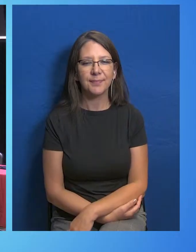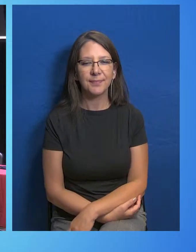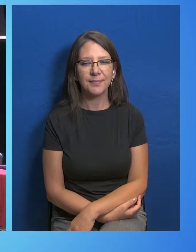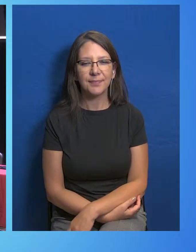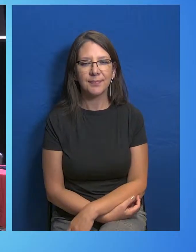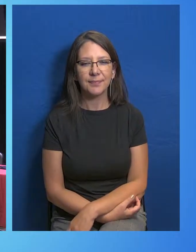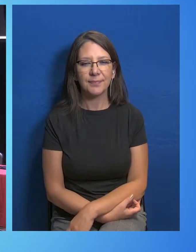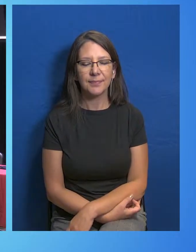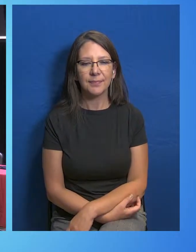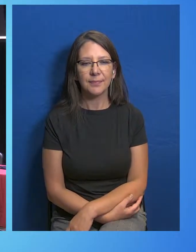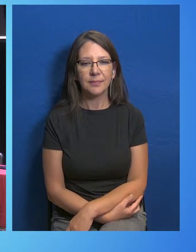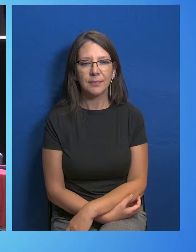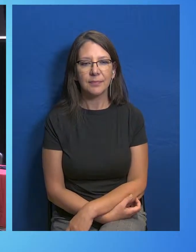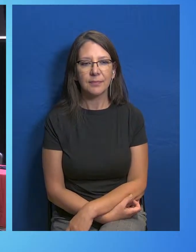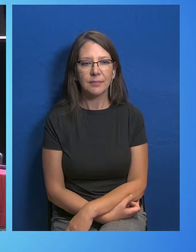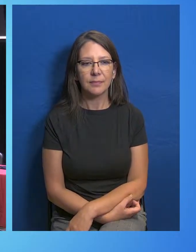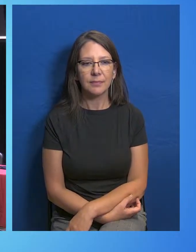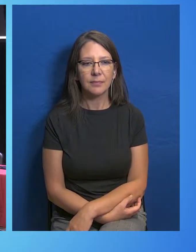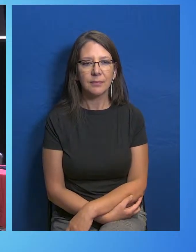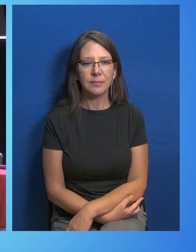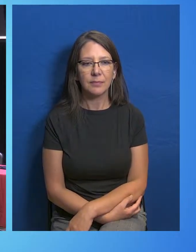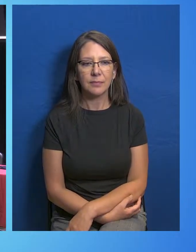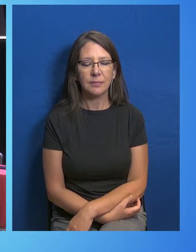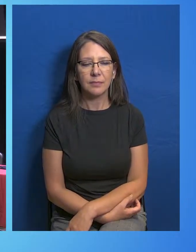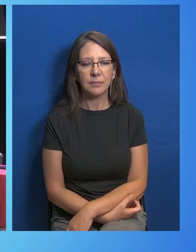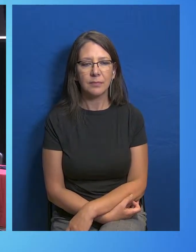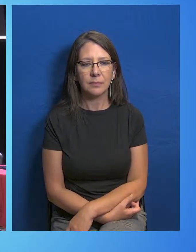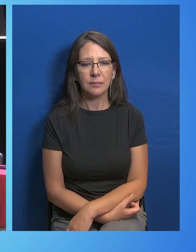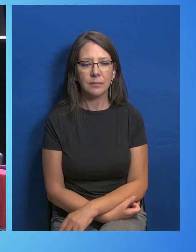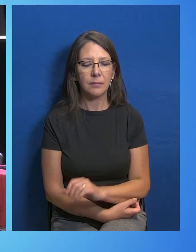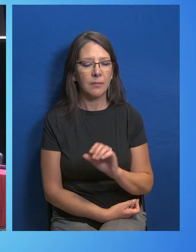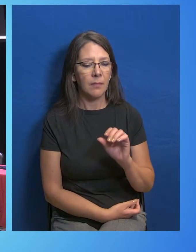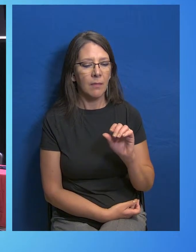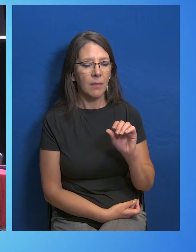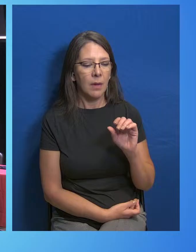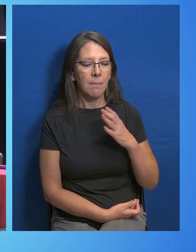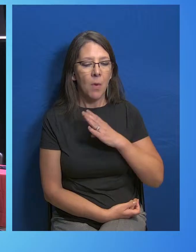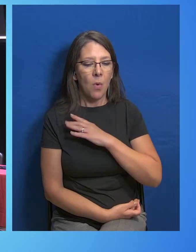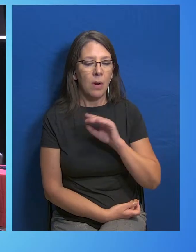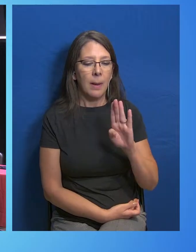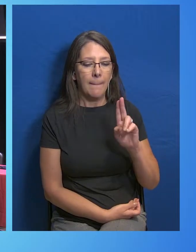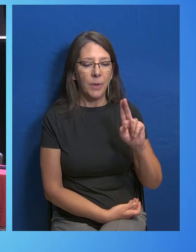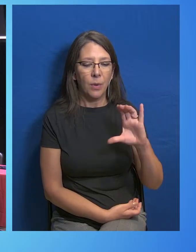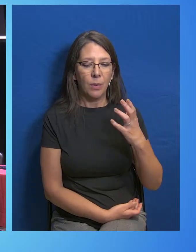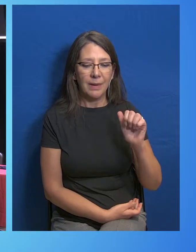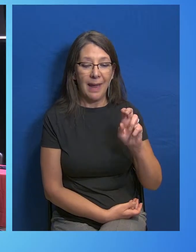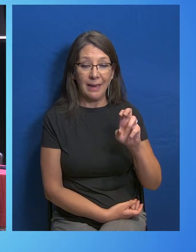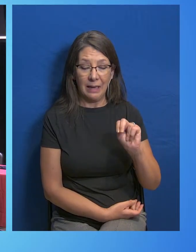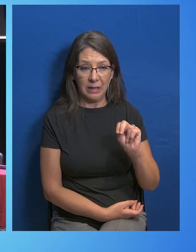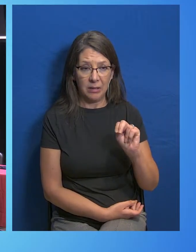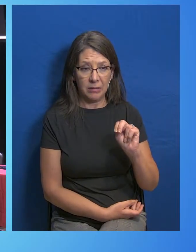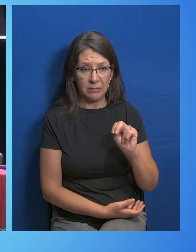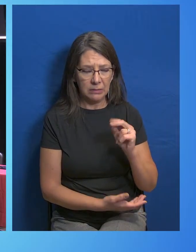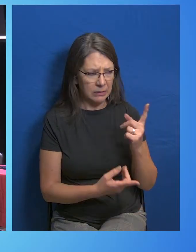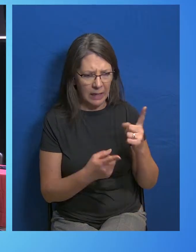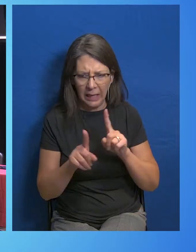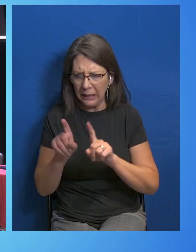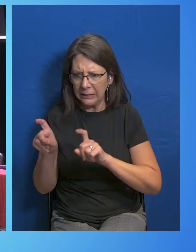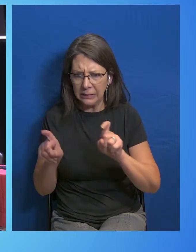Are we able to change the date for that if she can attend,